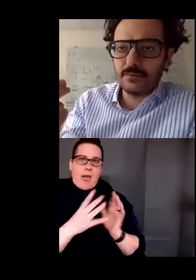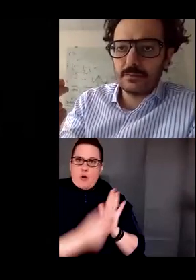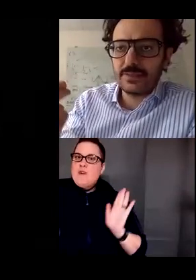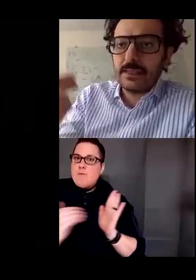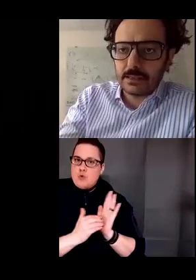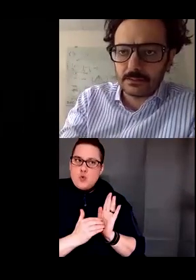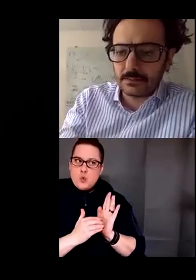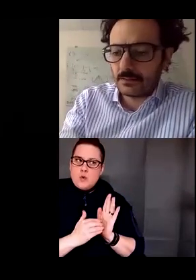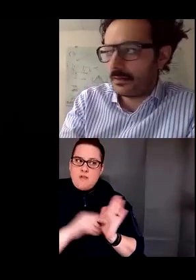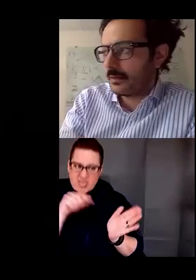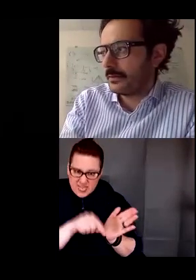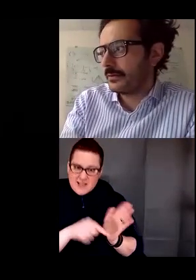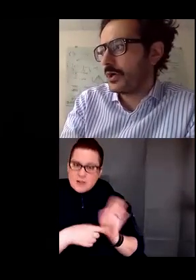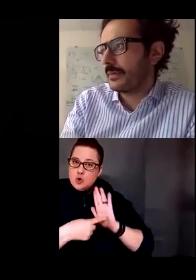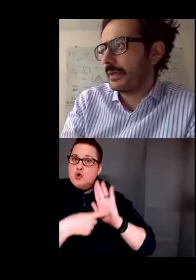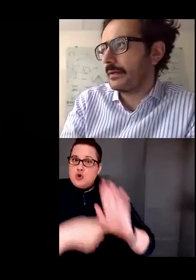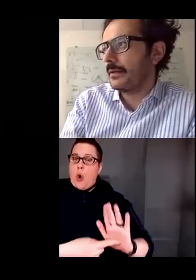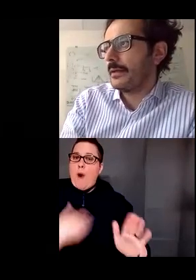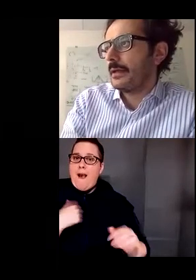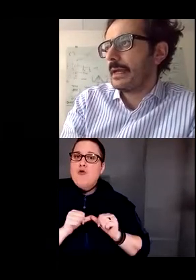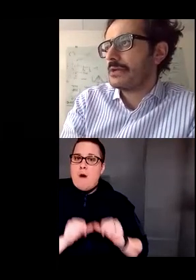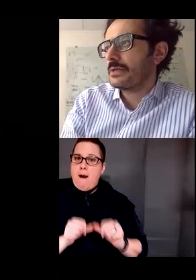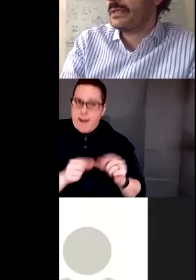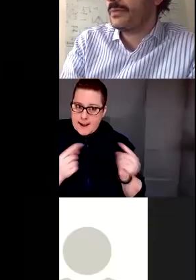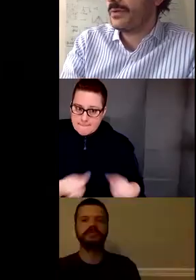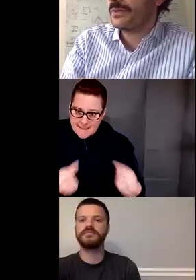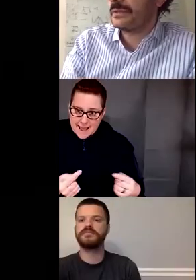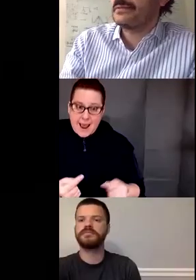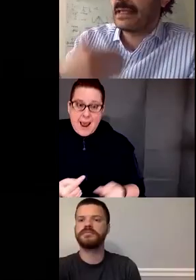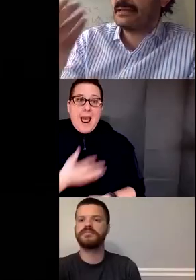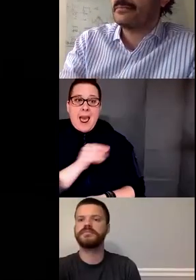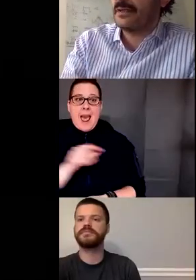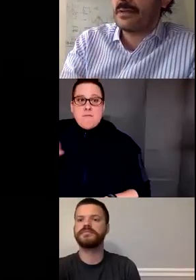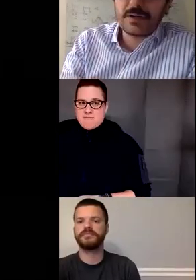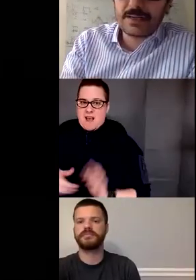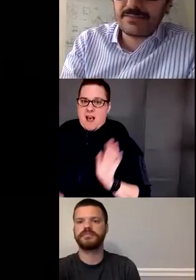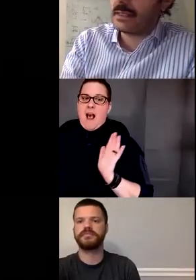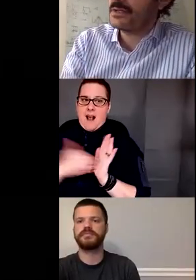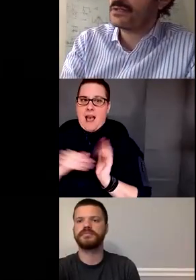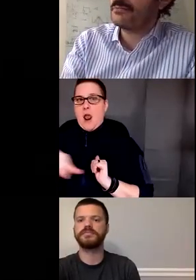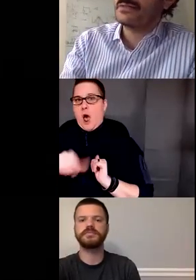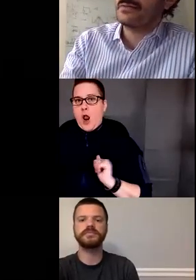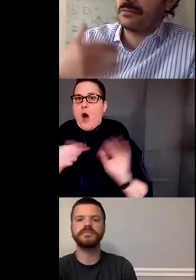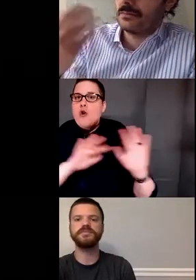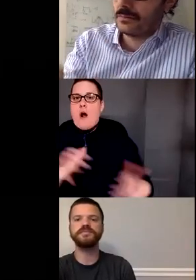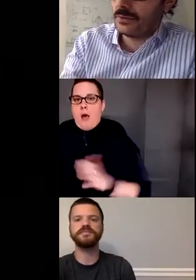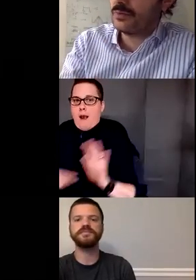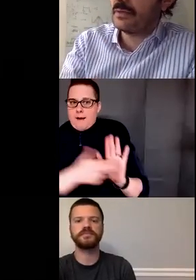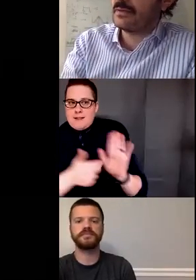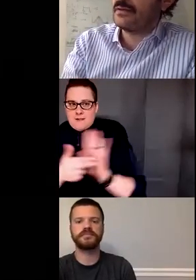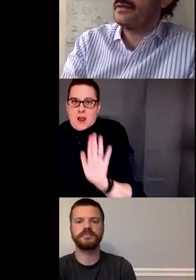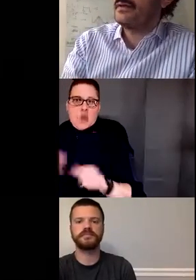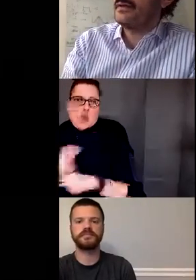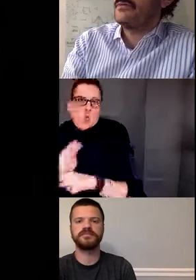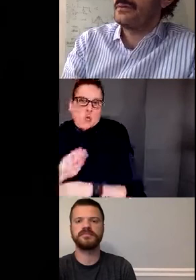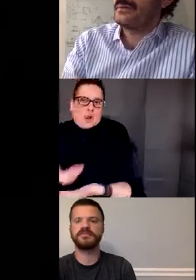signal for being in chronic pain. And actually here we also did, again, another classification based on new